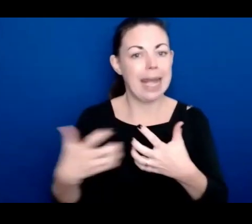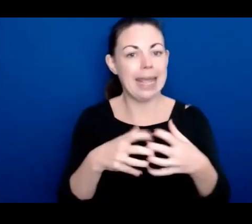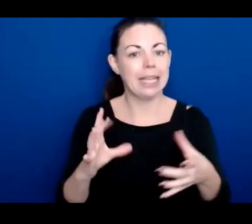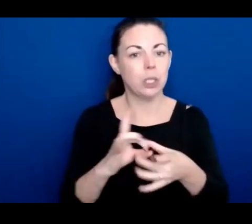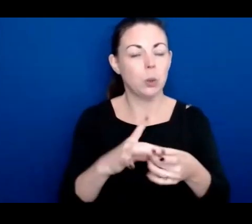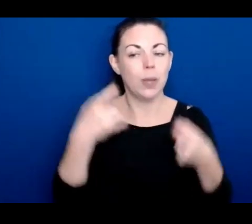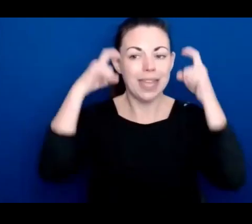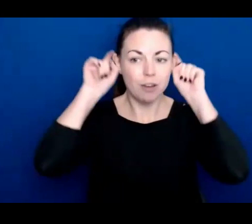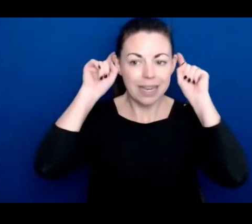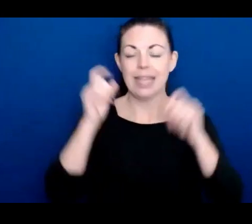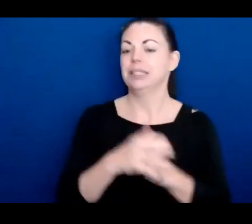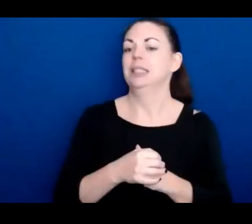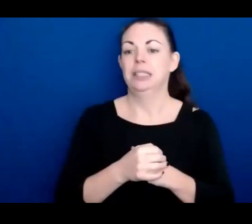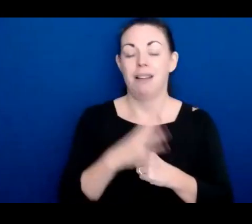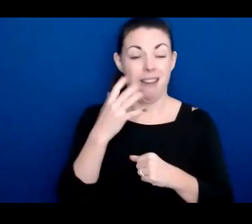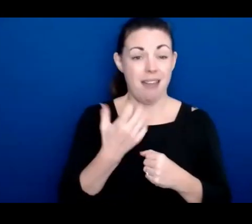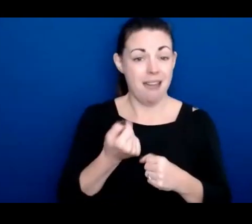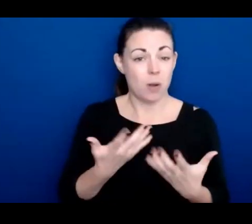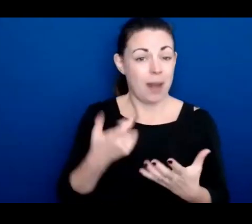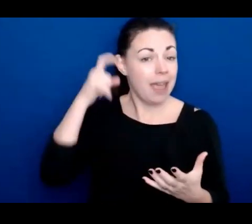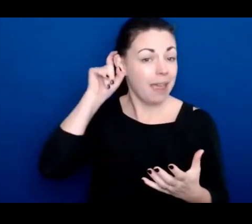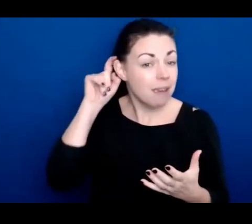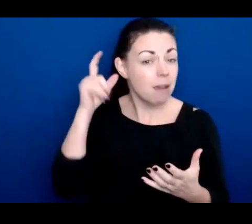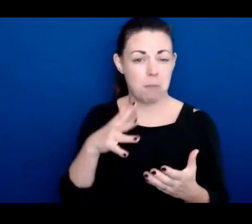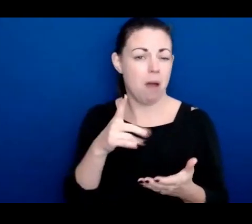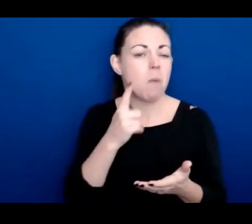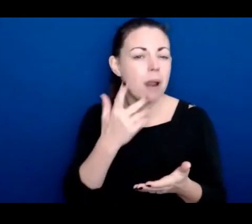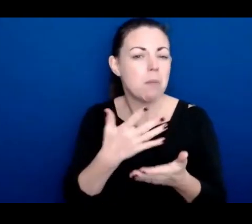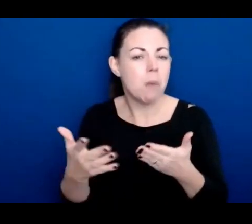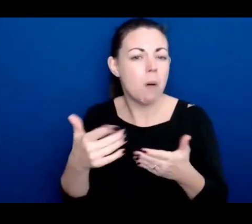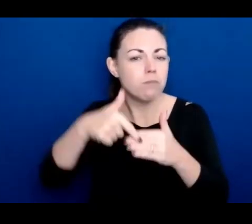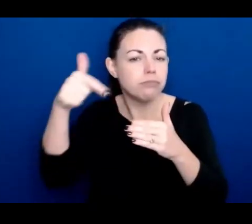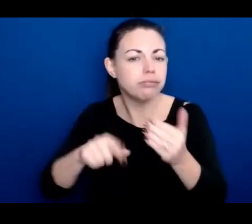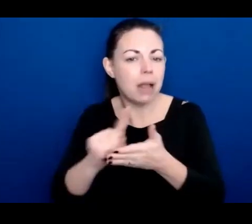said, we'll go into detail further on about those. Next slide, please, Tom.